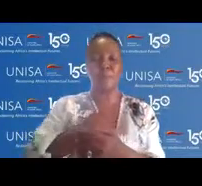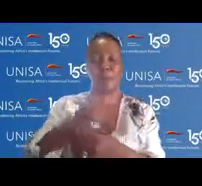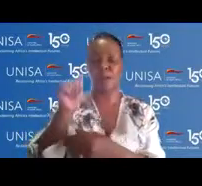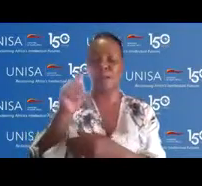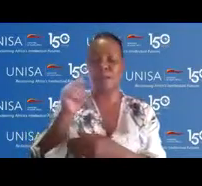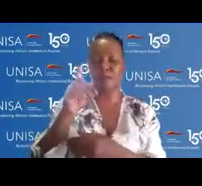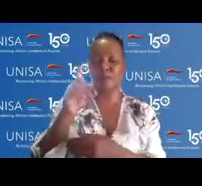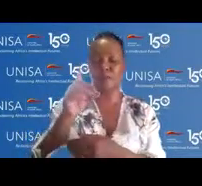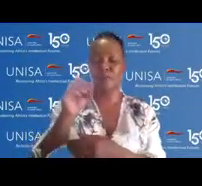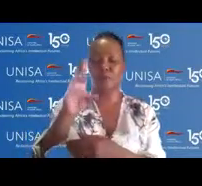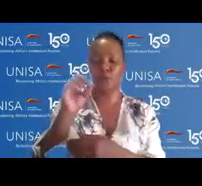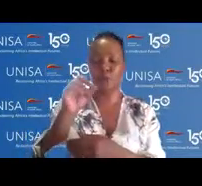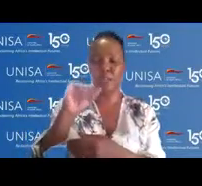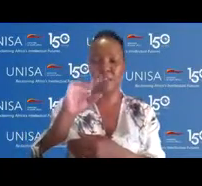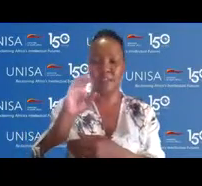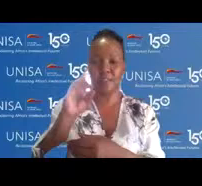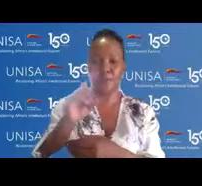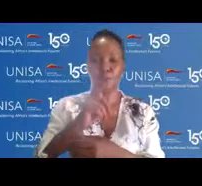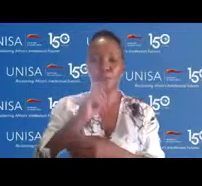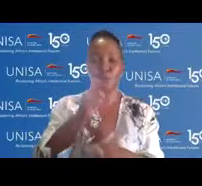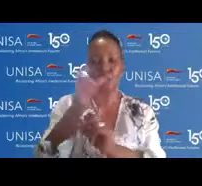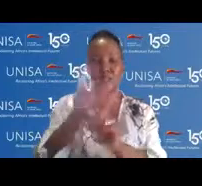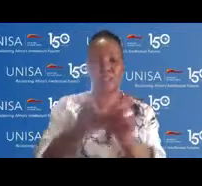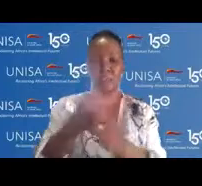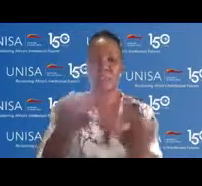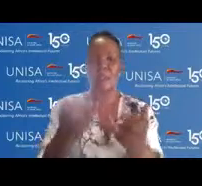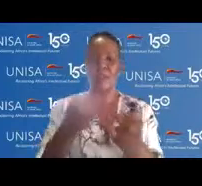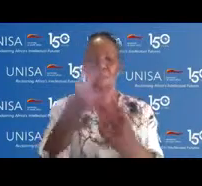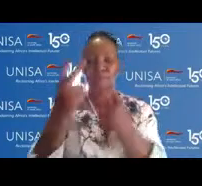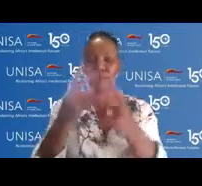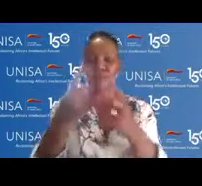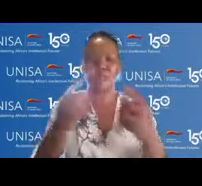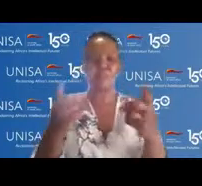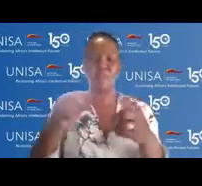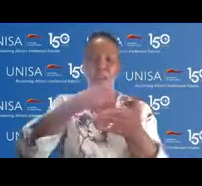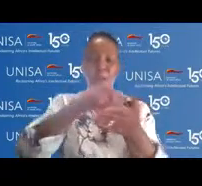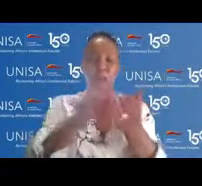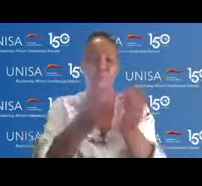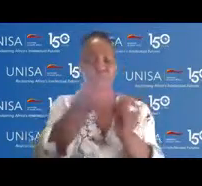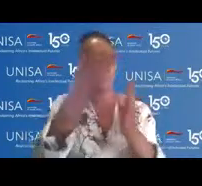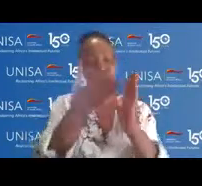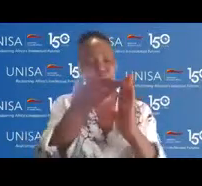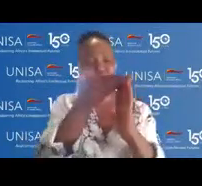go. Now you can see all the different apps that are popping up over here.